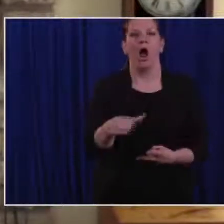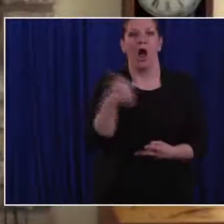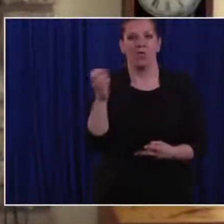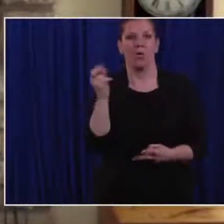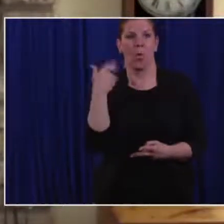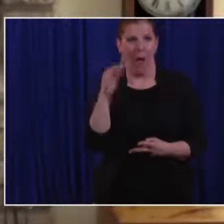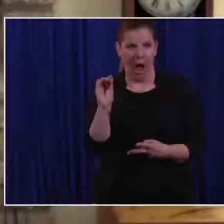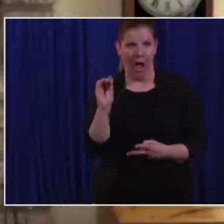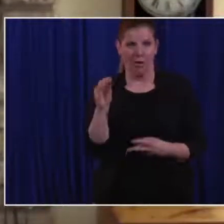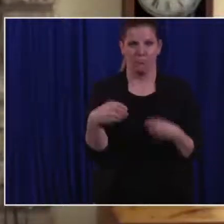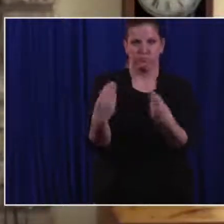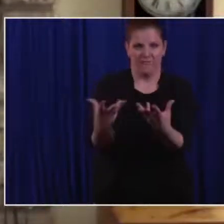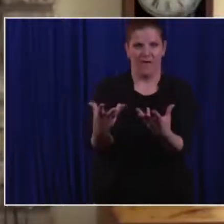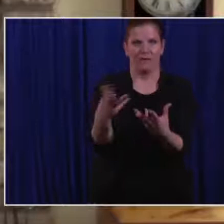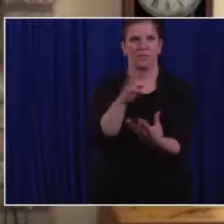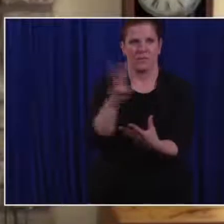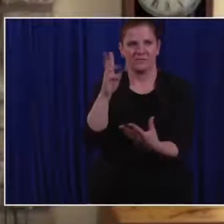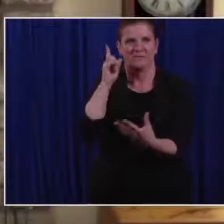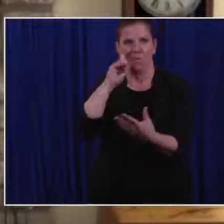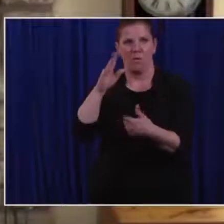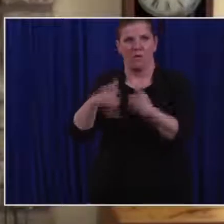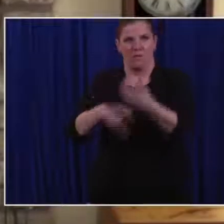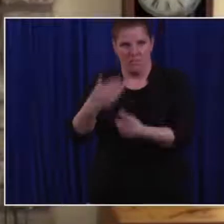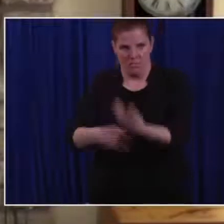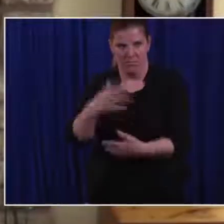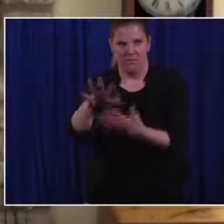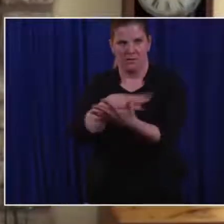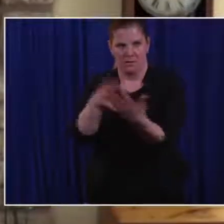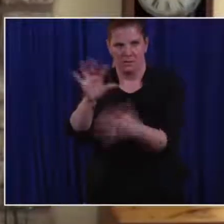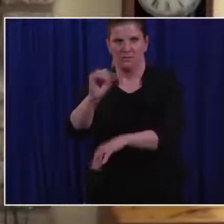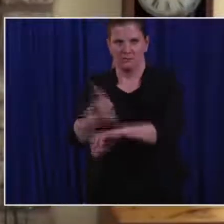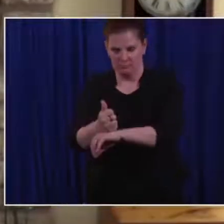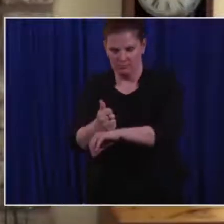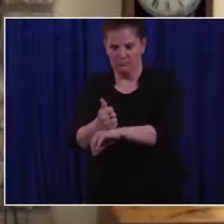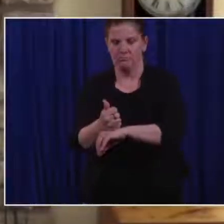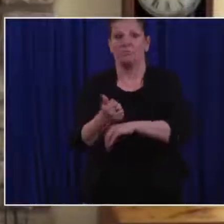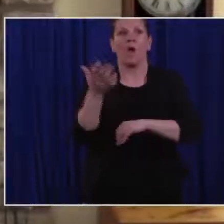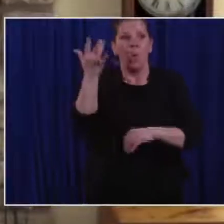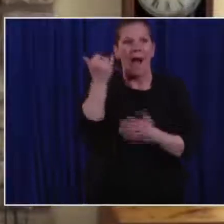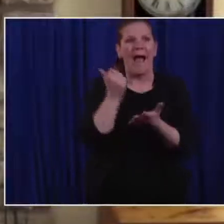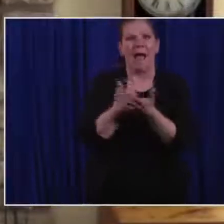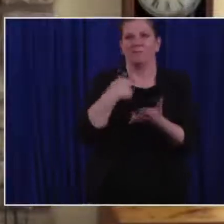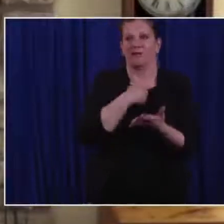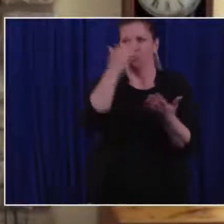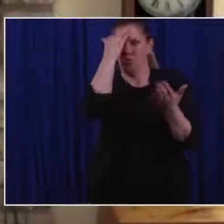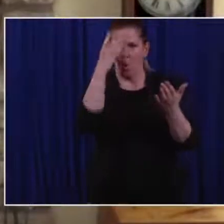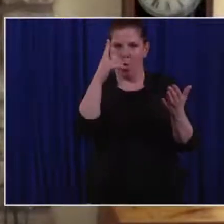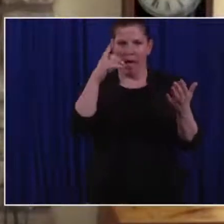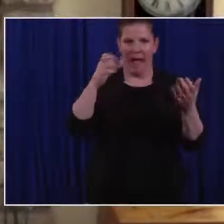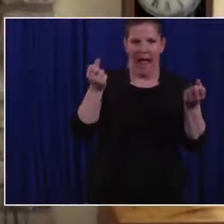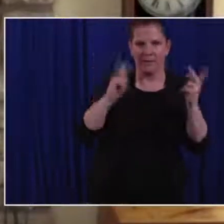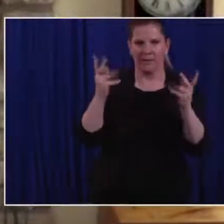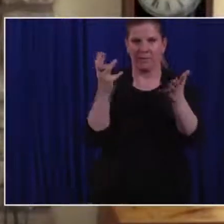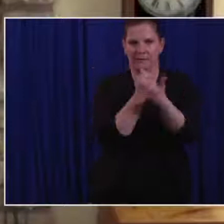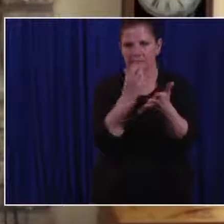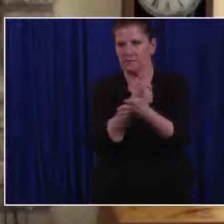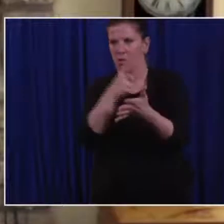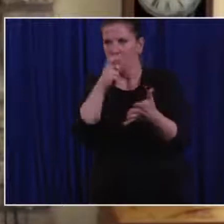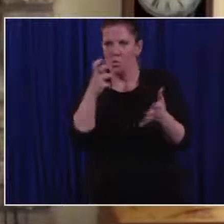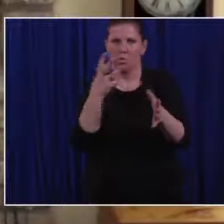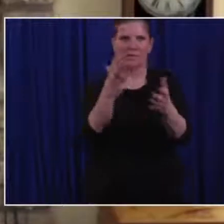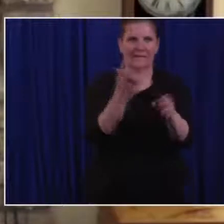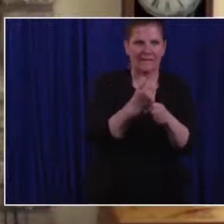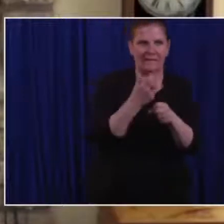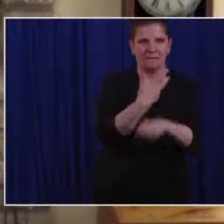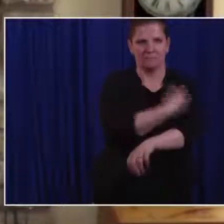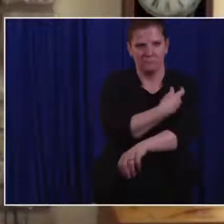data lags, and provide real-time information on vaccination progress across the state. We will also be using this central